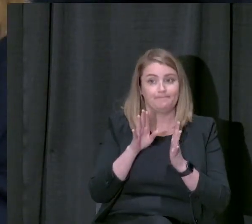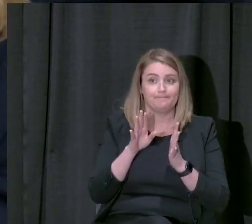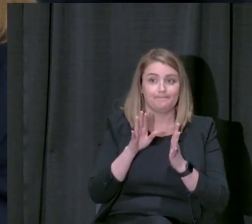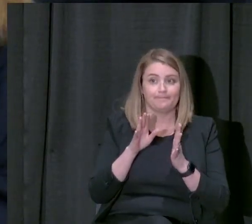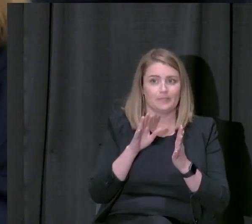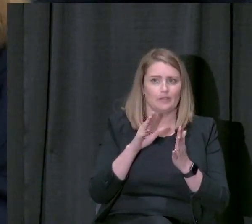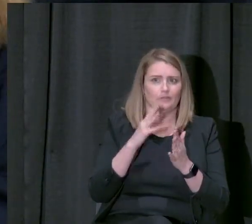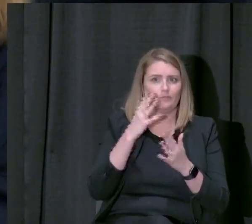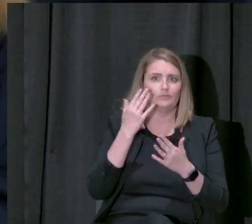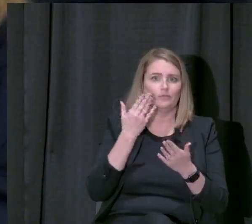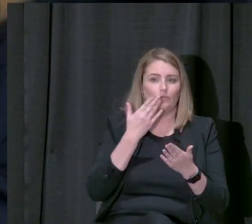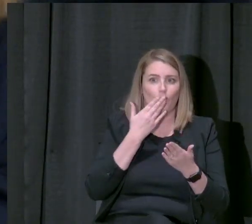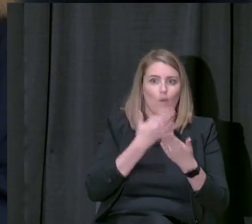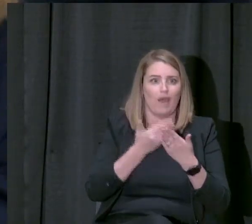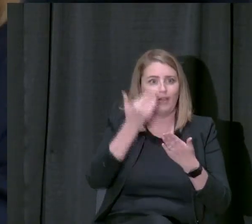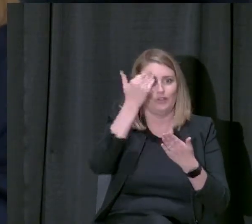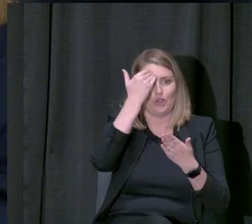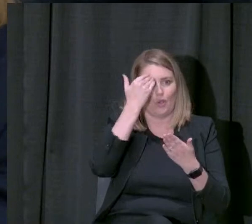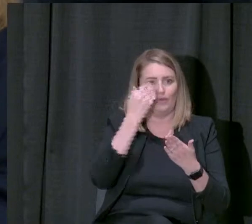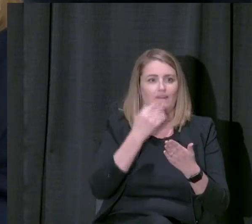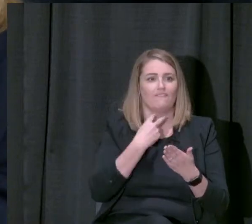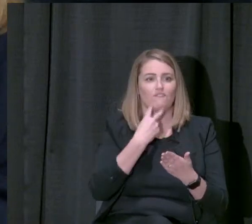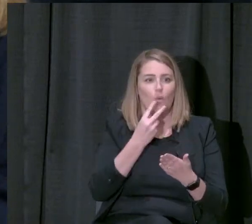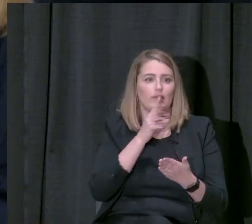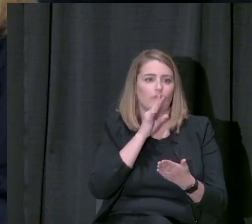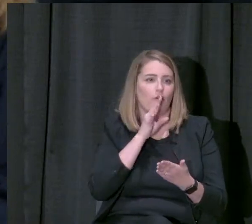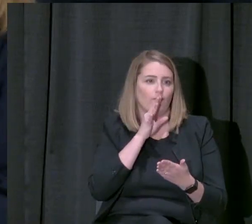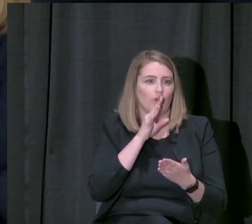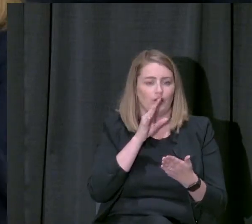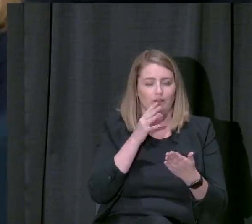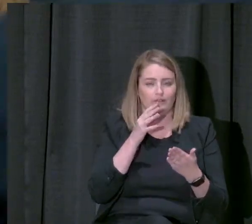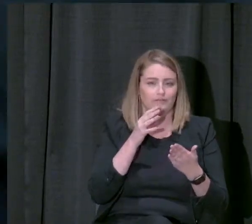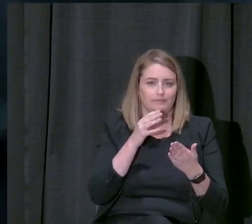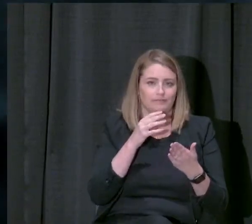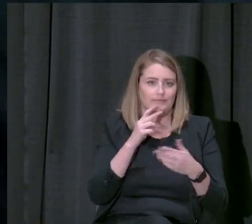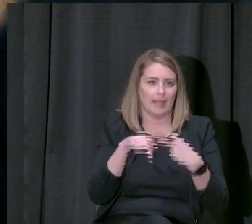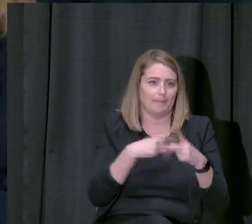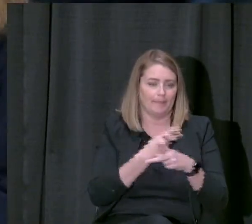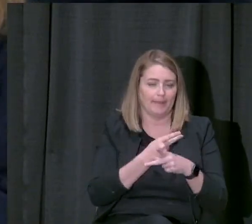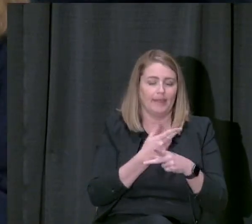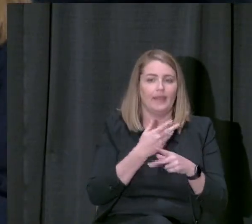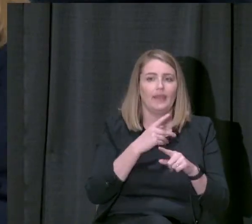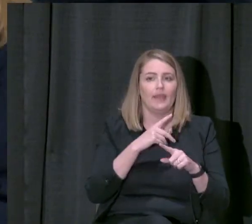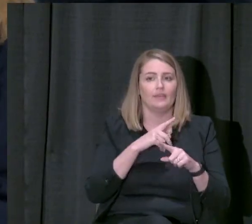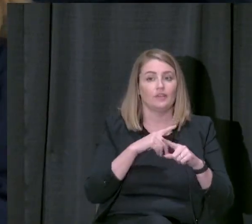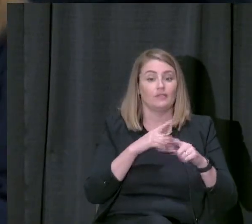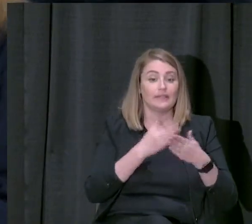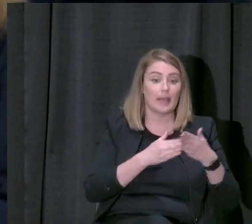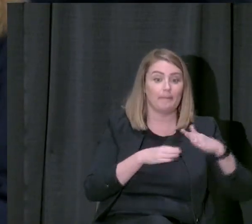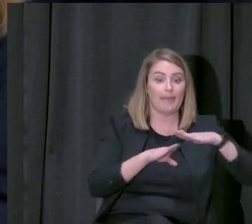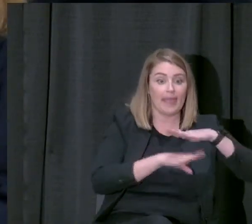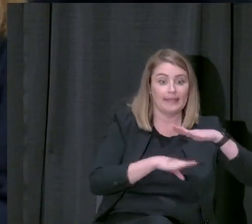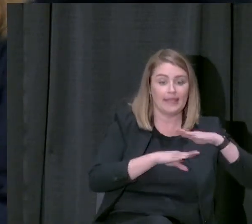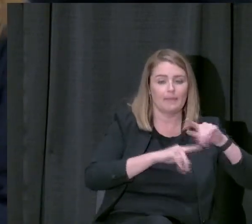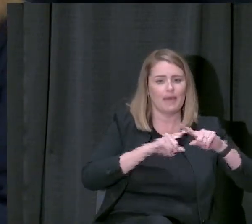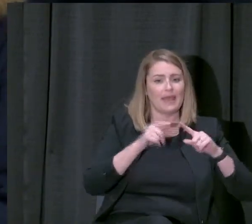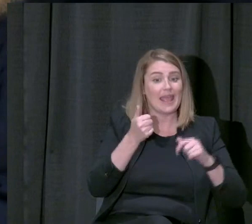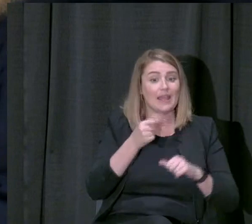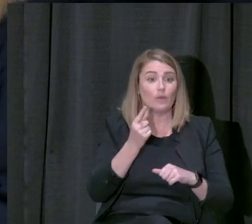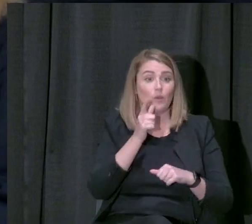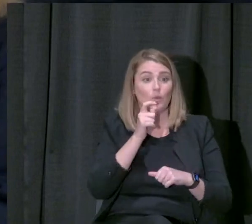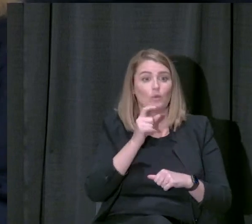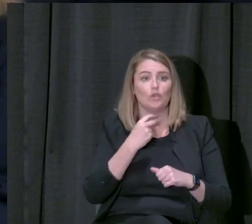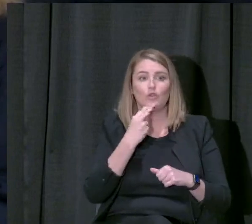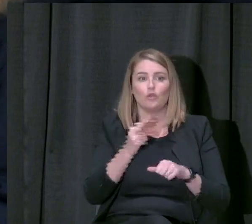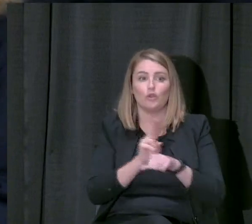well-known, voiceover type gestures and things. So we've always said it's in basic levels for the glasses, anyone who uses voiceover or